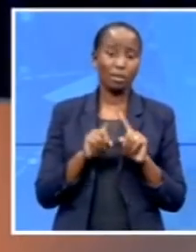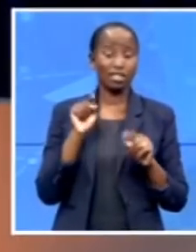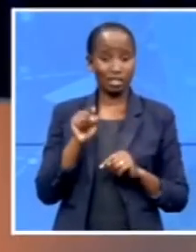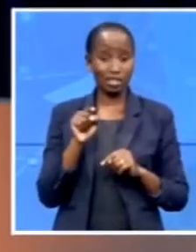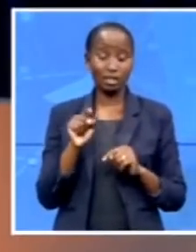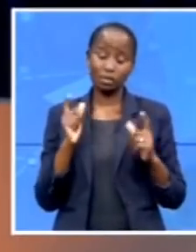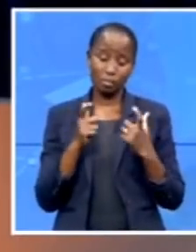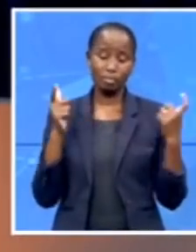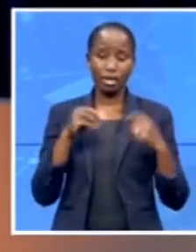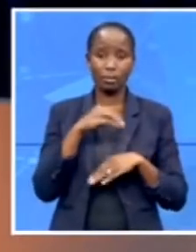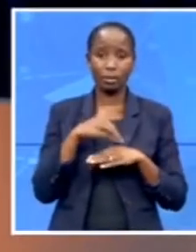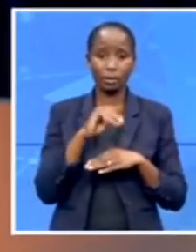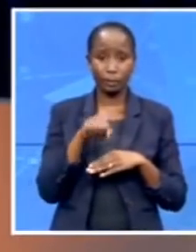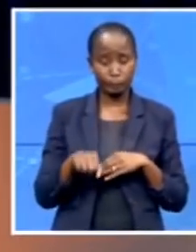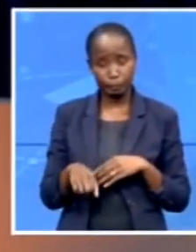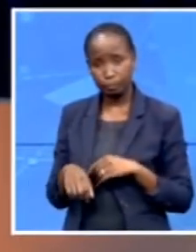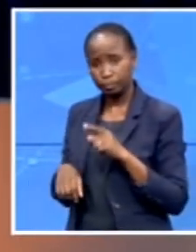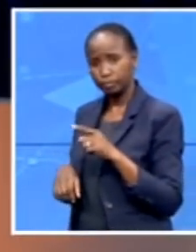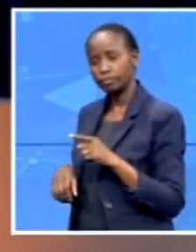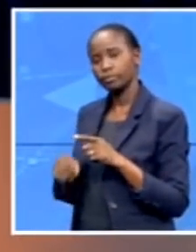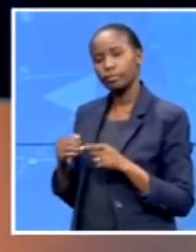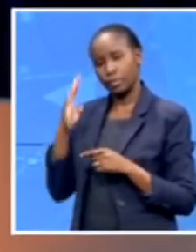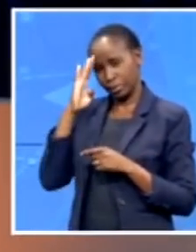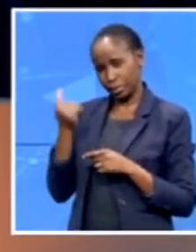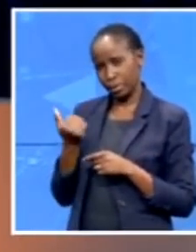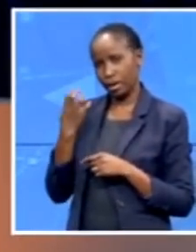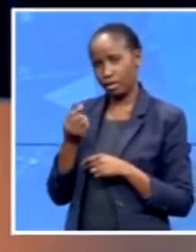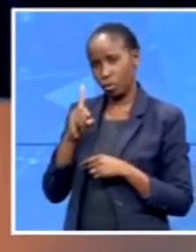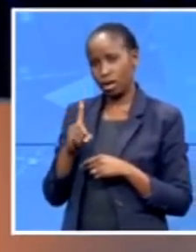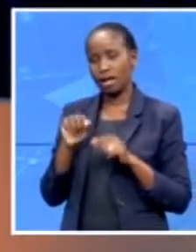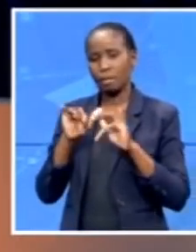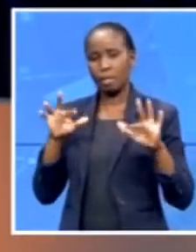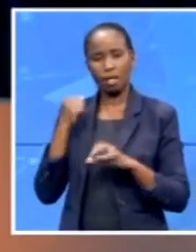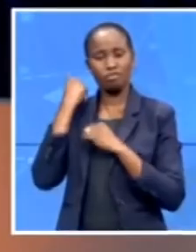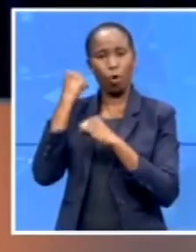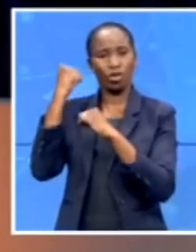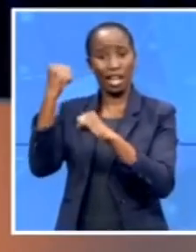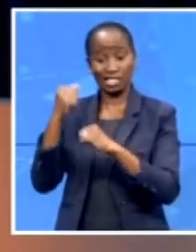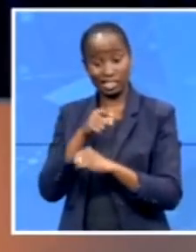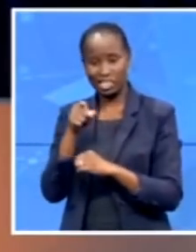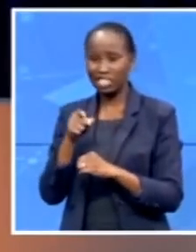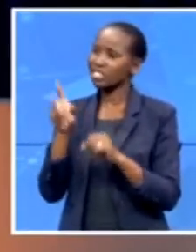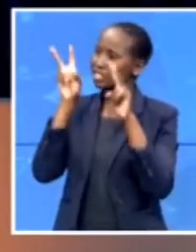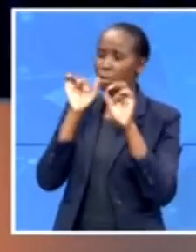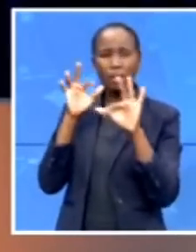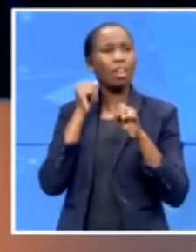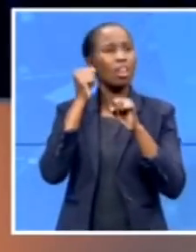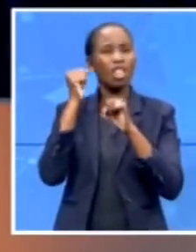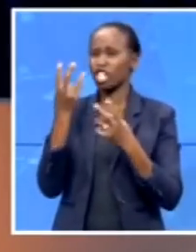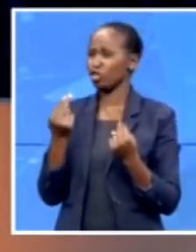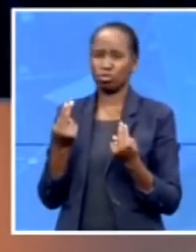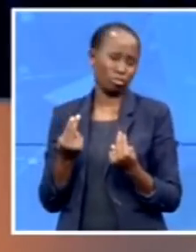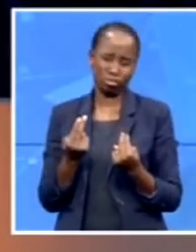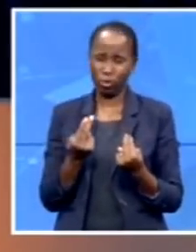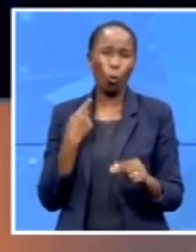know that protests are not new, during this time, particularly as we relate to the local government